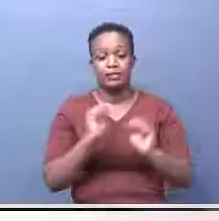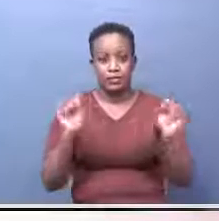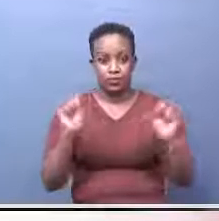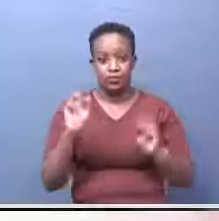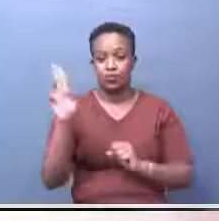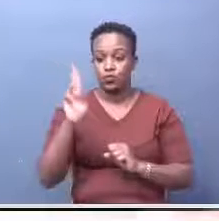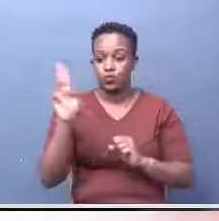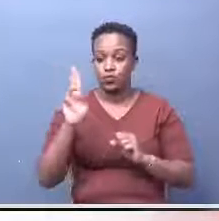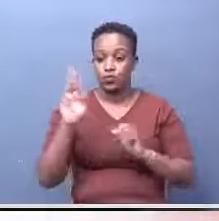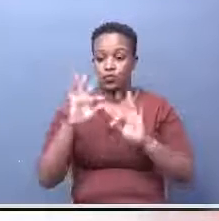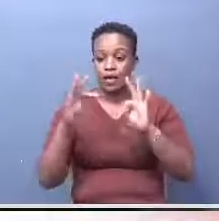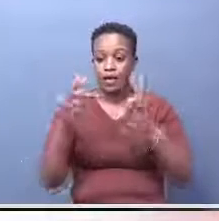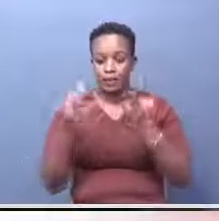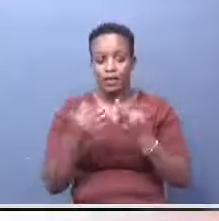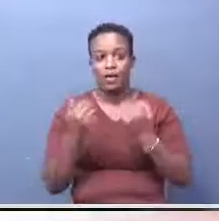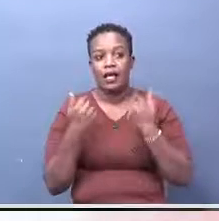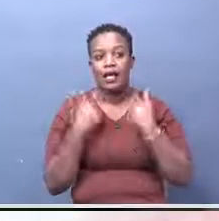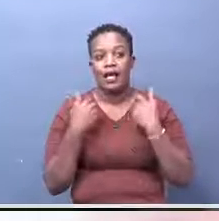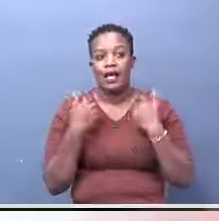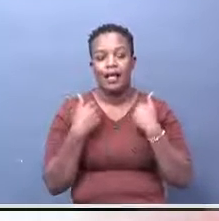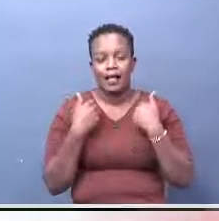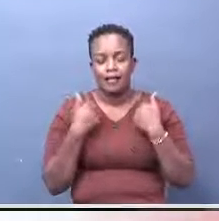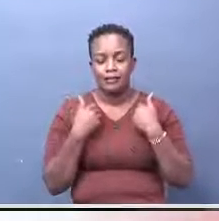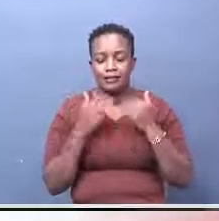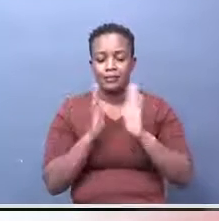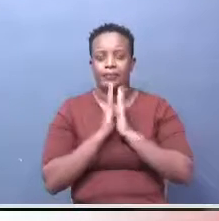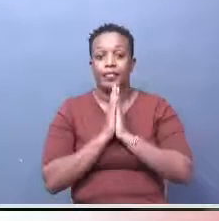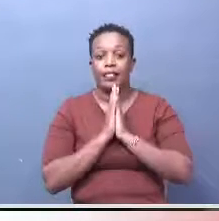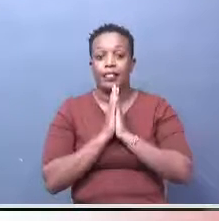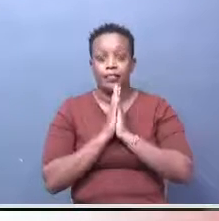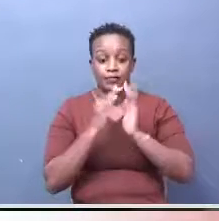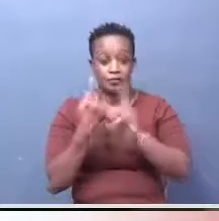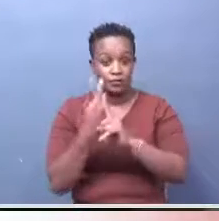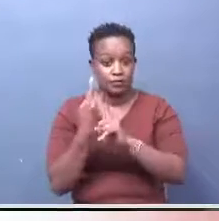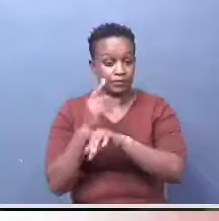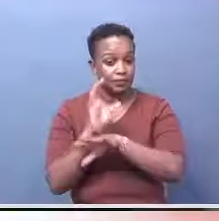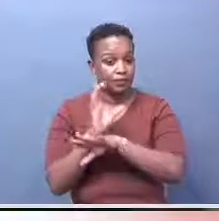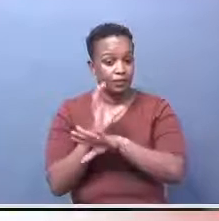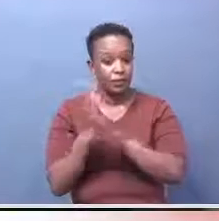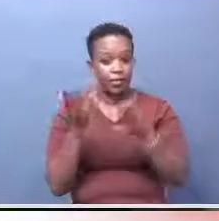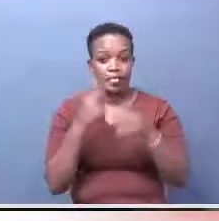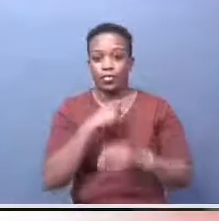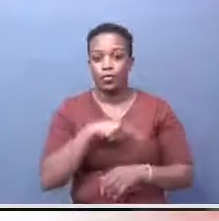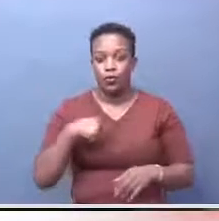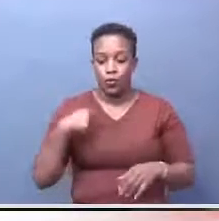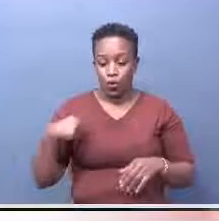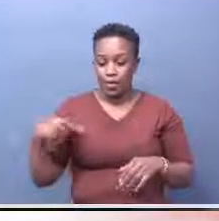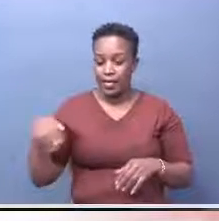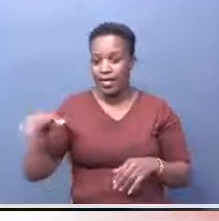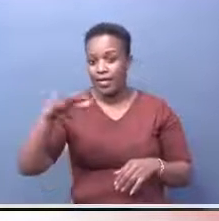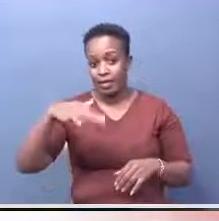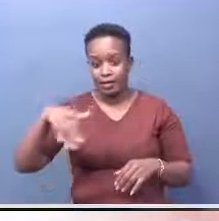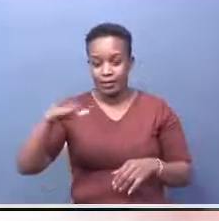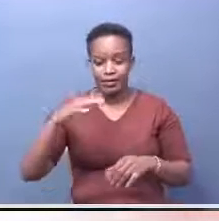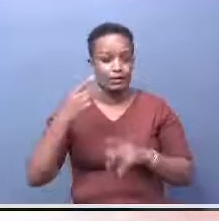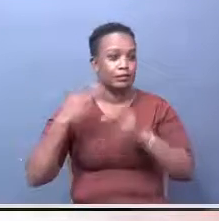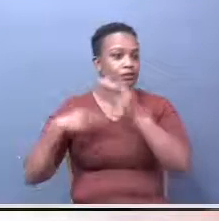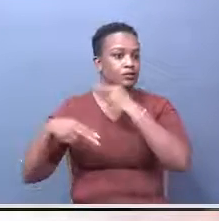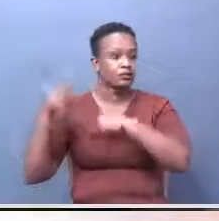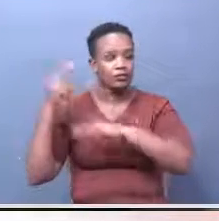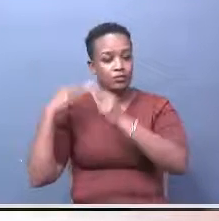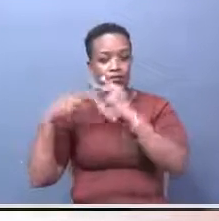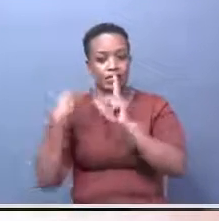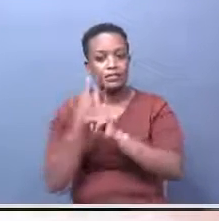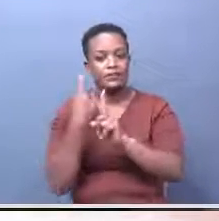Kenyatta's family has held interdenominational prayers held at Githunguri Stadium, where the history of the forefathers has